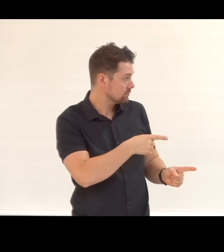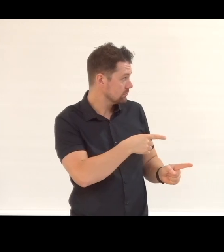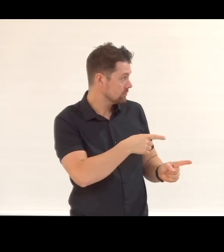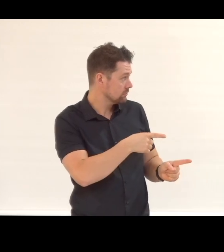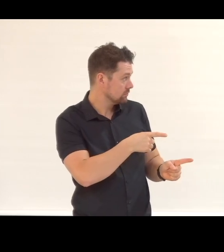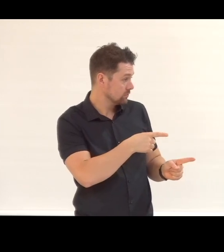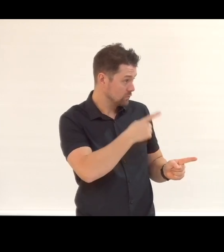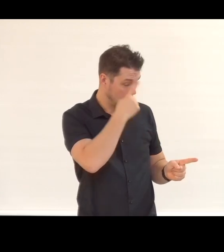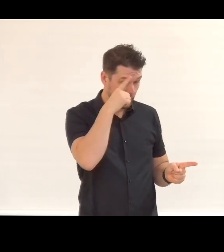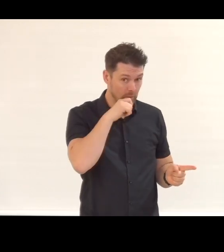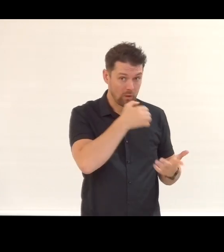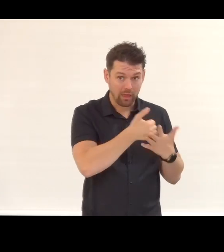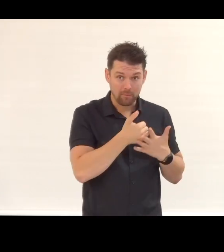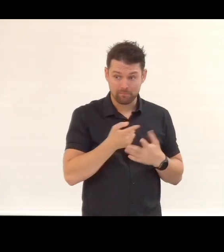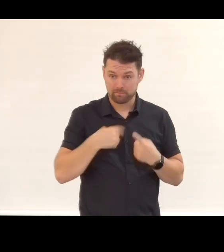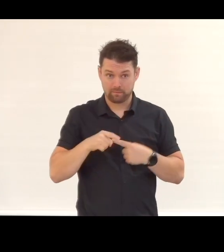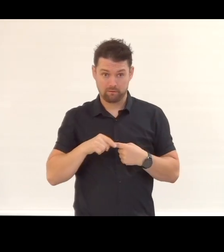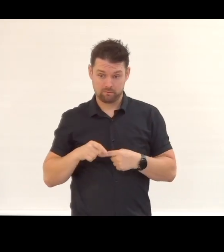seas? I'm not sure.